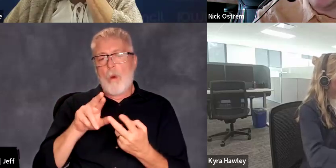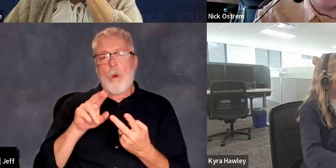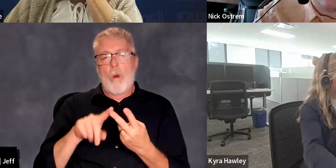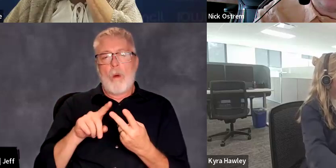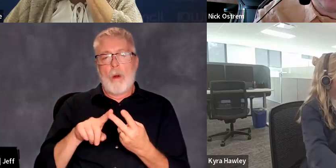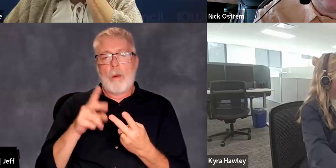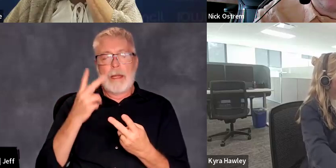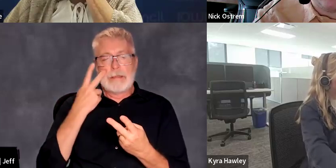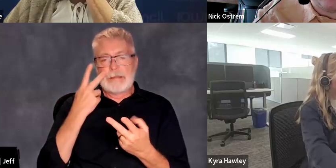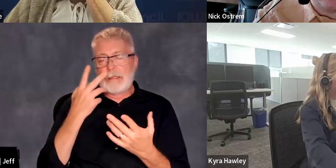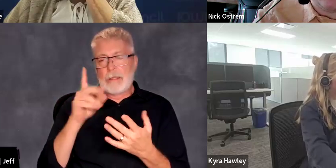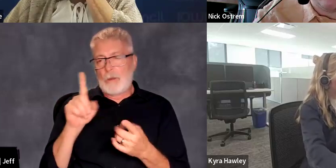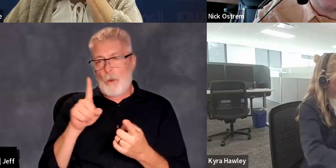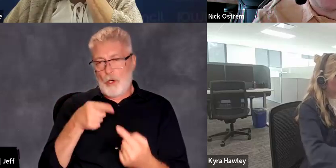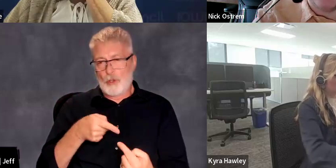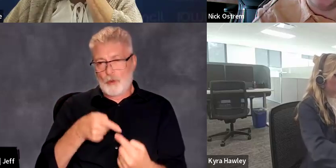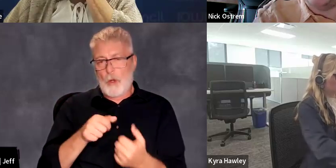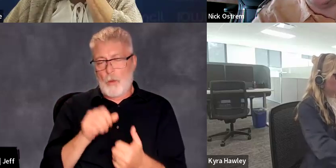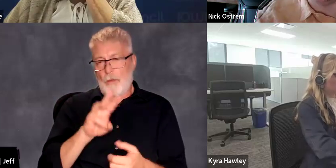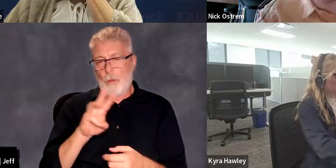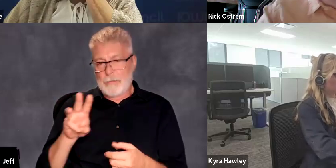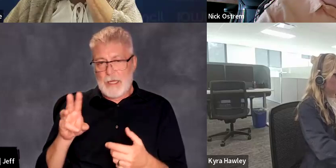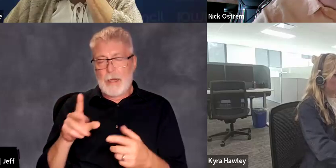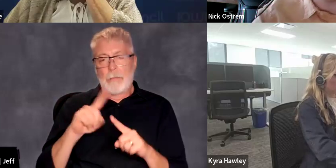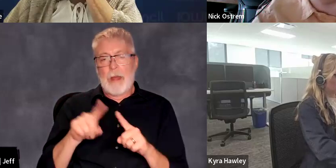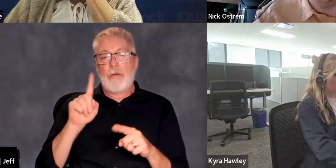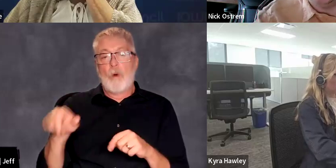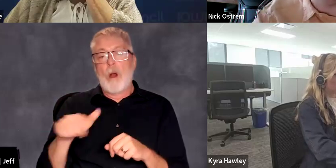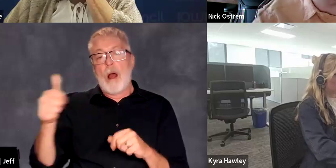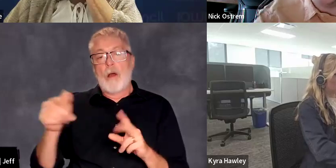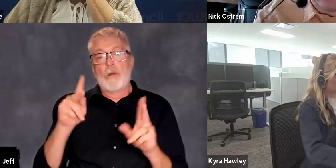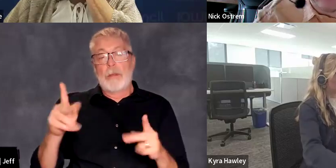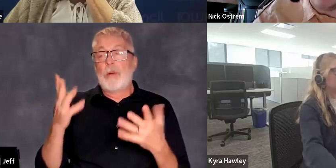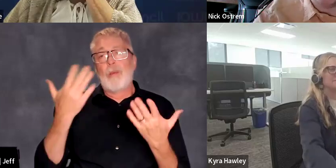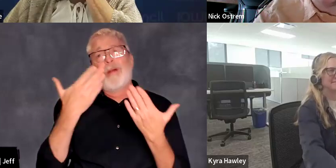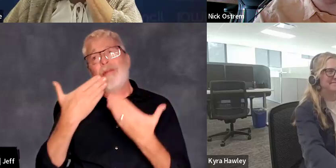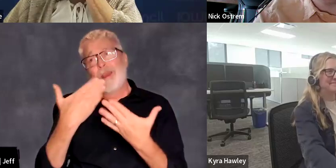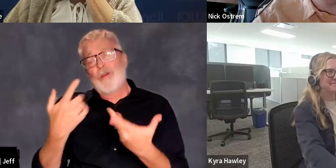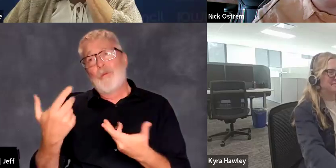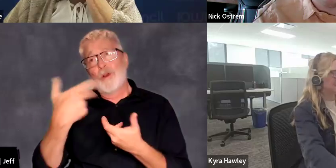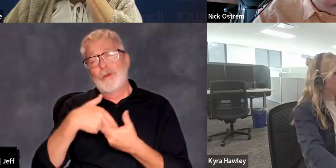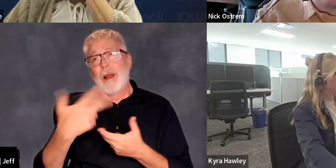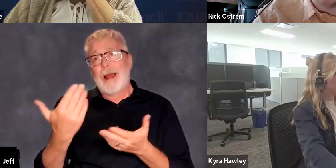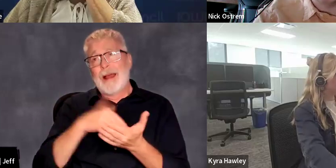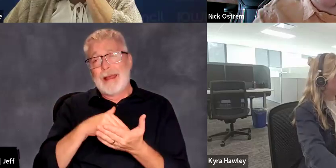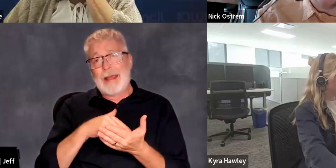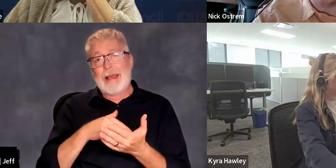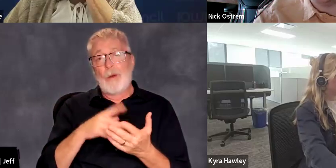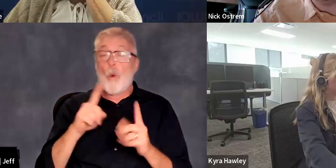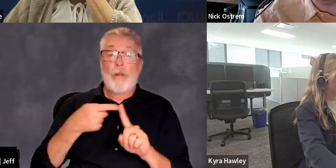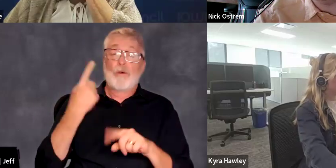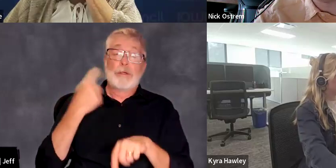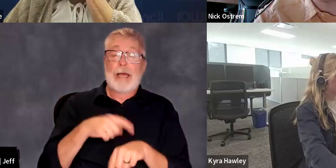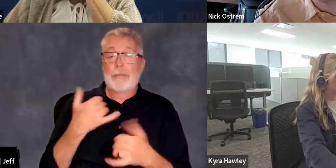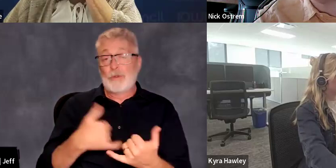we can see what troubles you're having with the website. But for everybody else, thank you so much for coming back or coming for the first time.